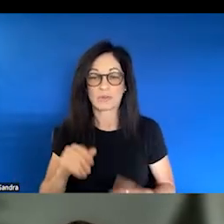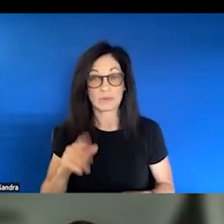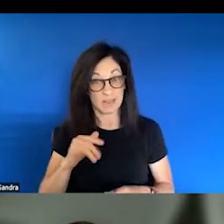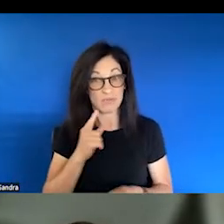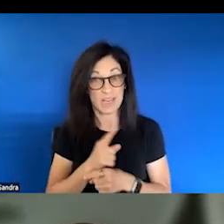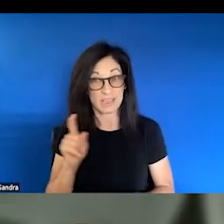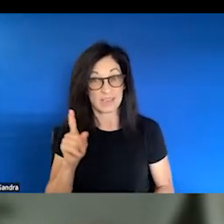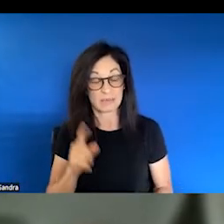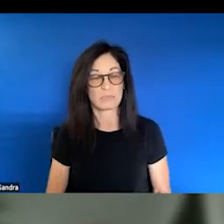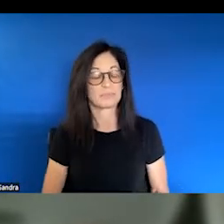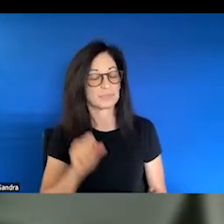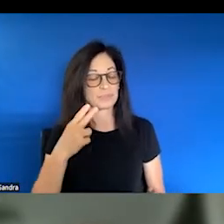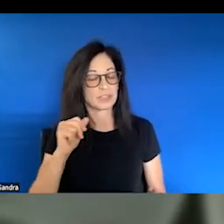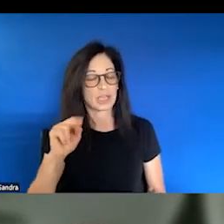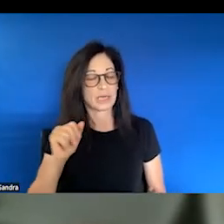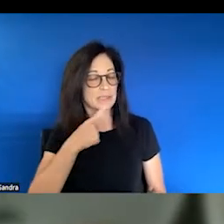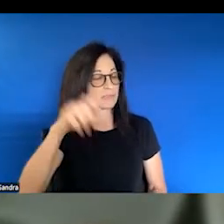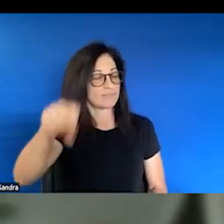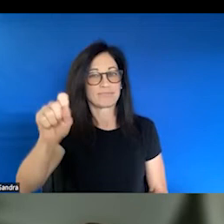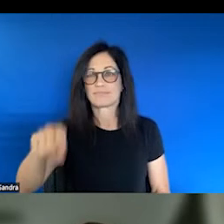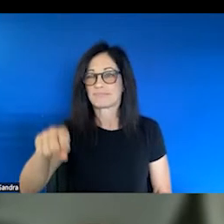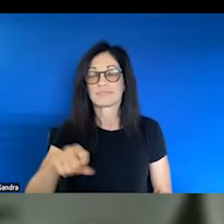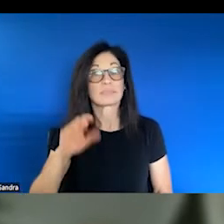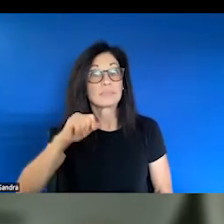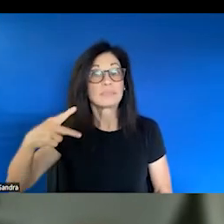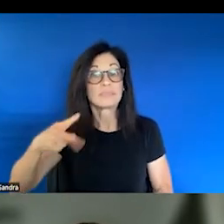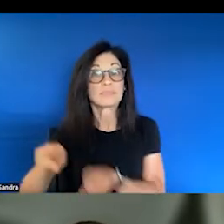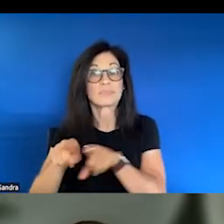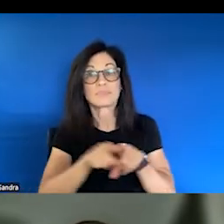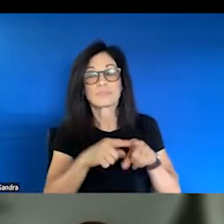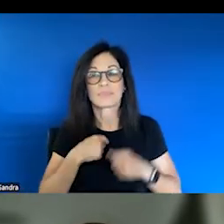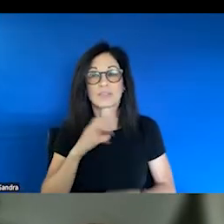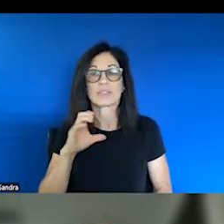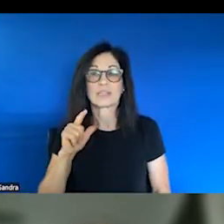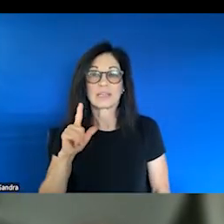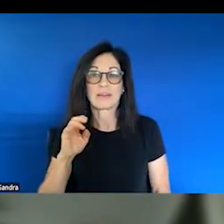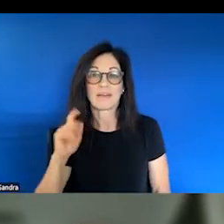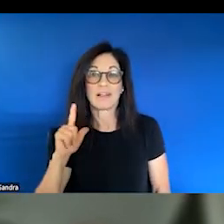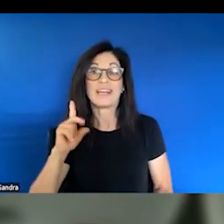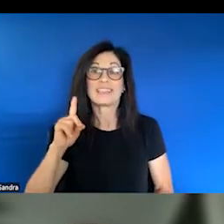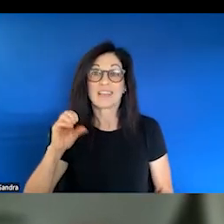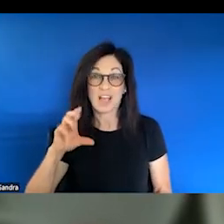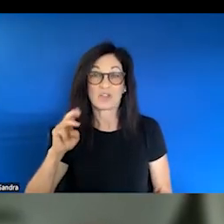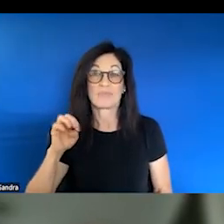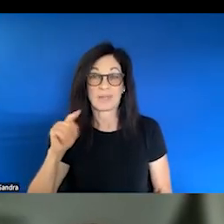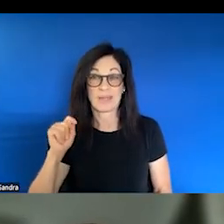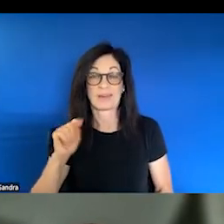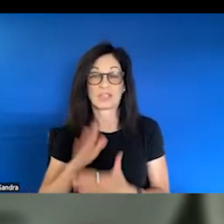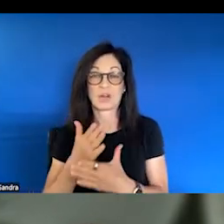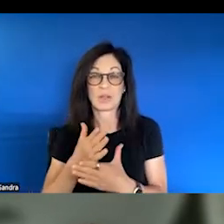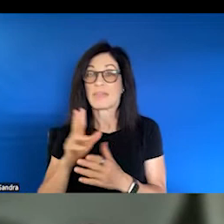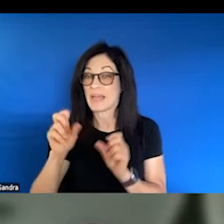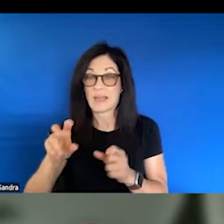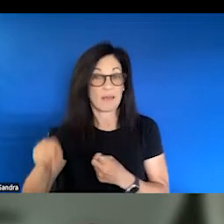assessment? Absolutely. The app also contains clinical document sharing. So they can upload their